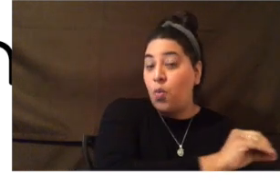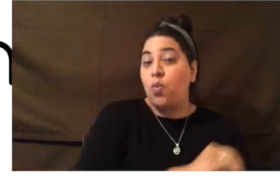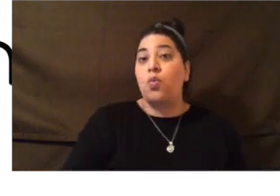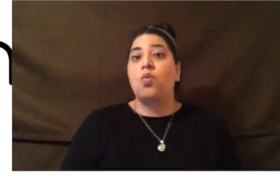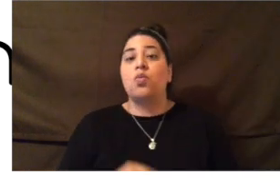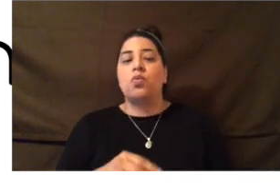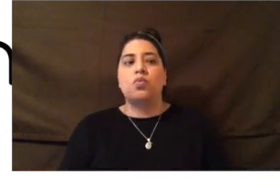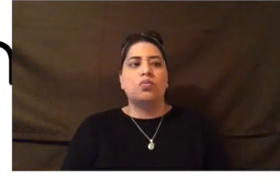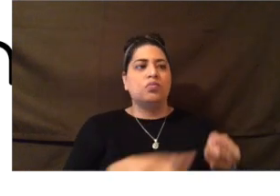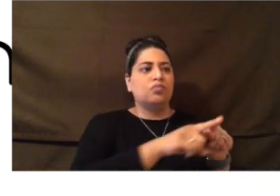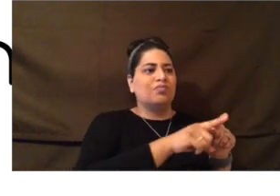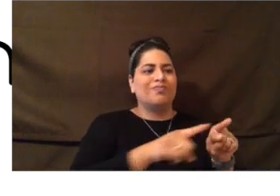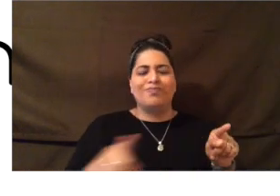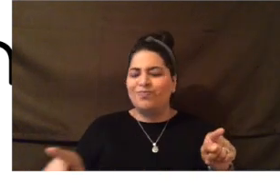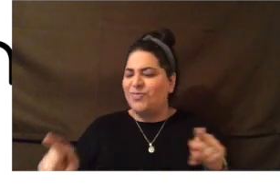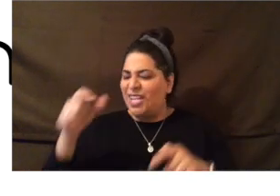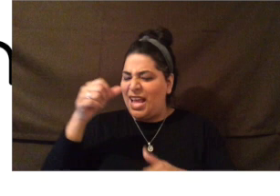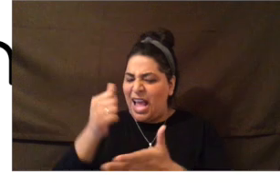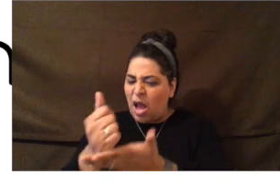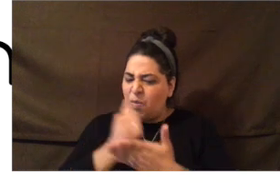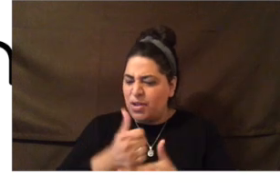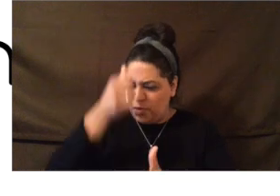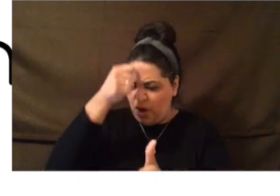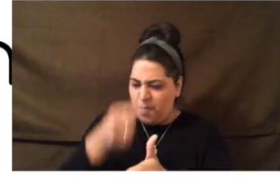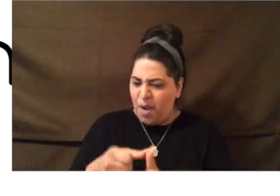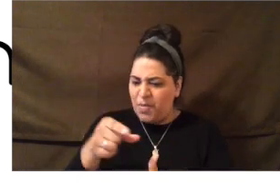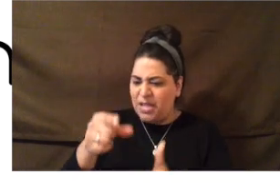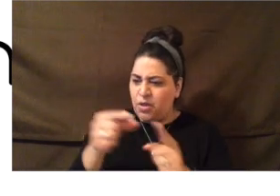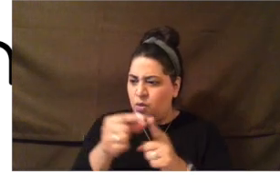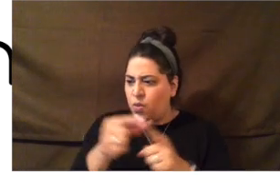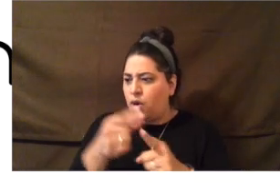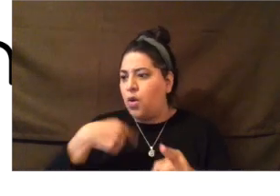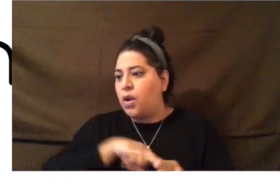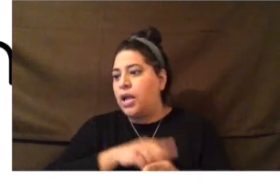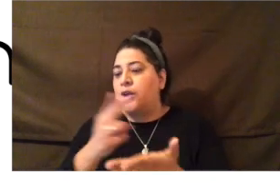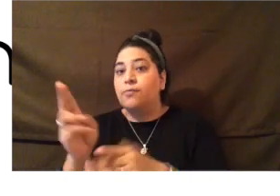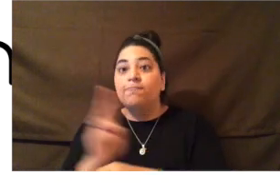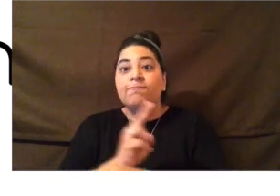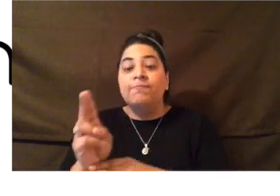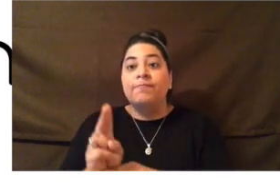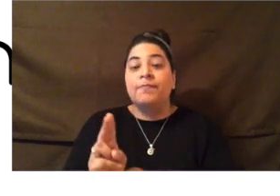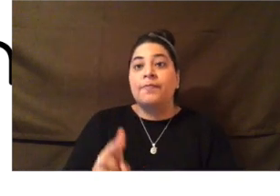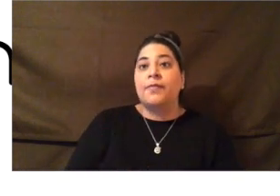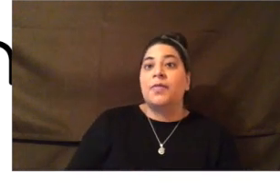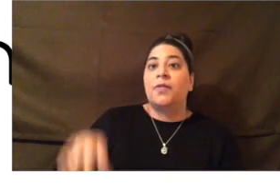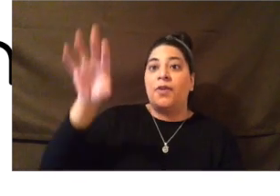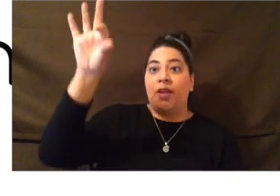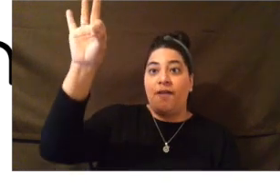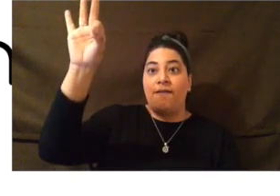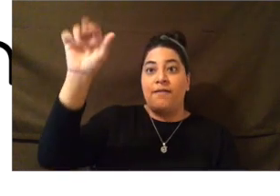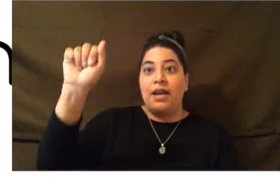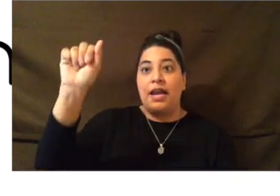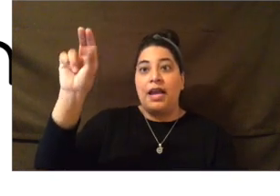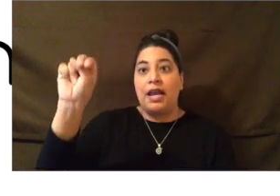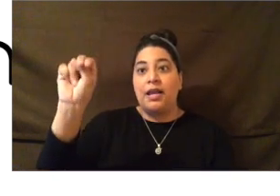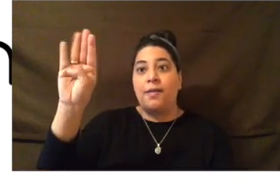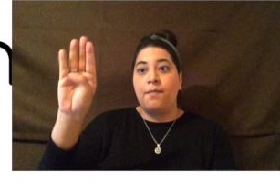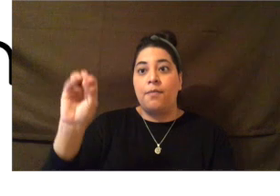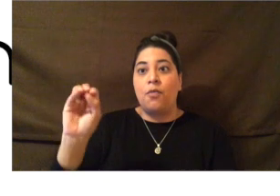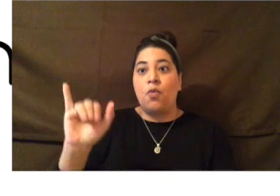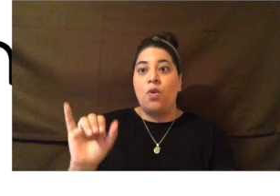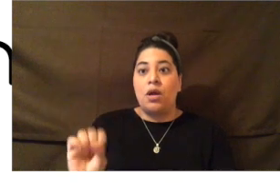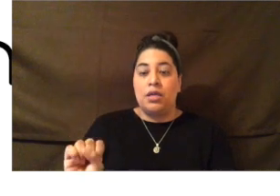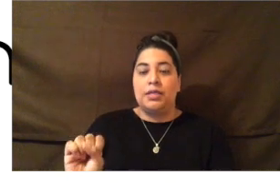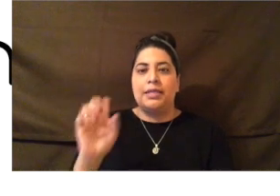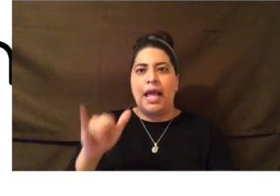yet, and so. And to help us remember this, we use the